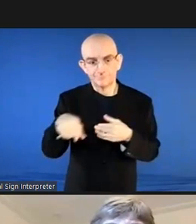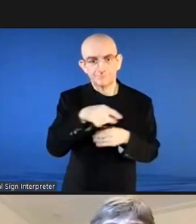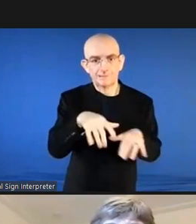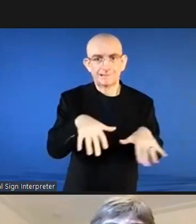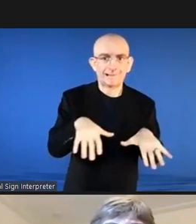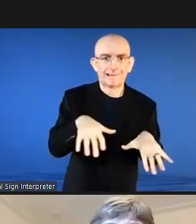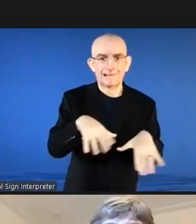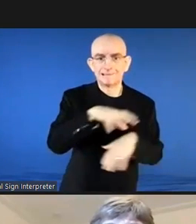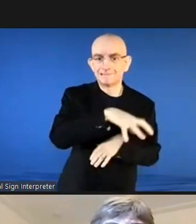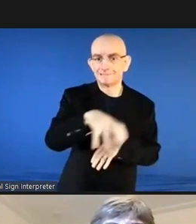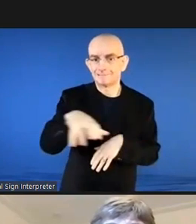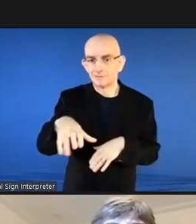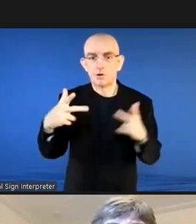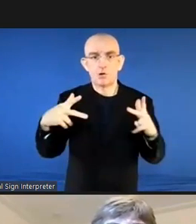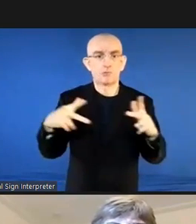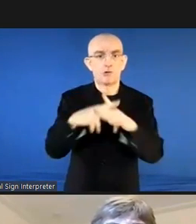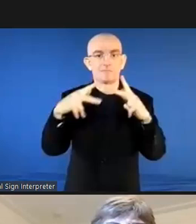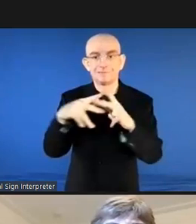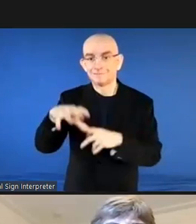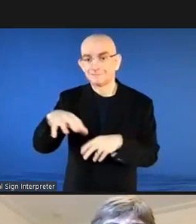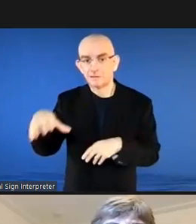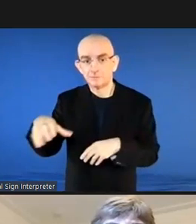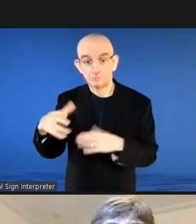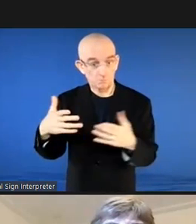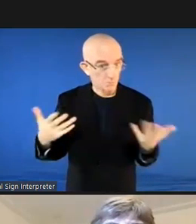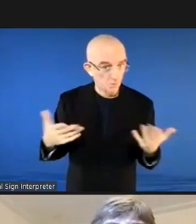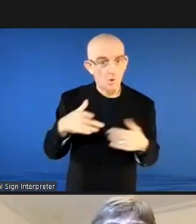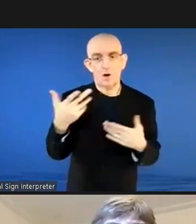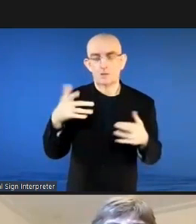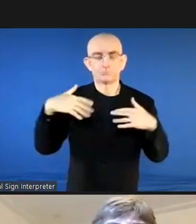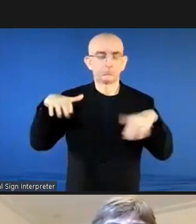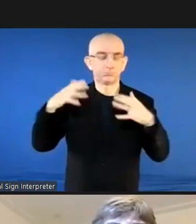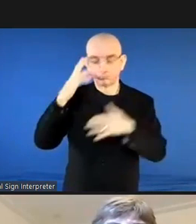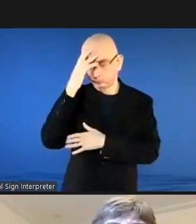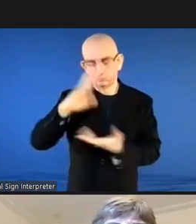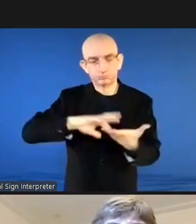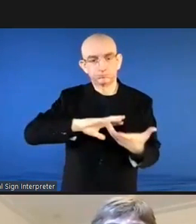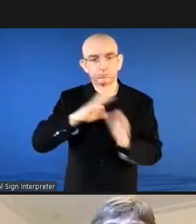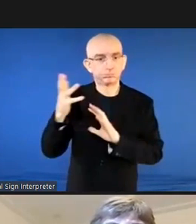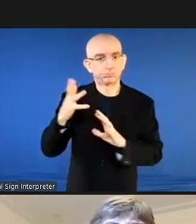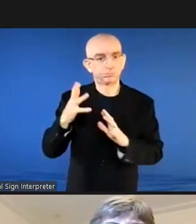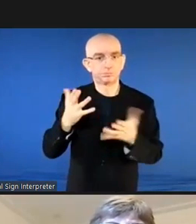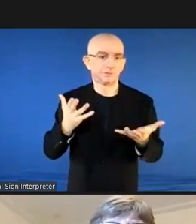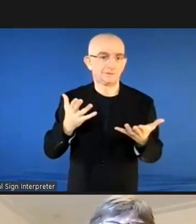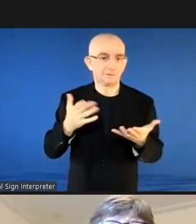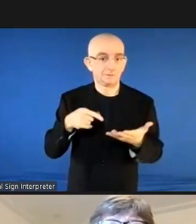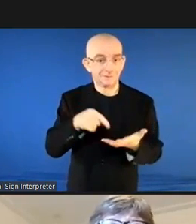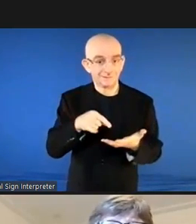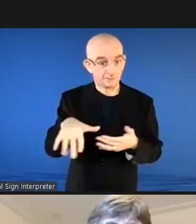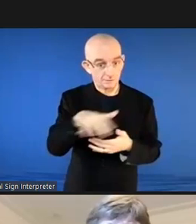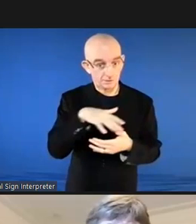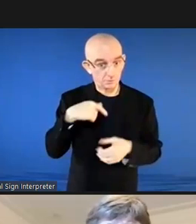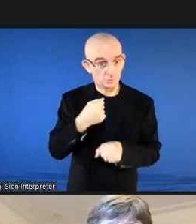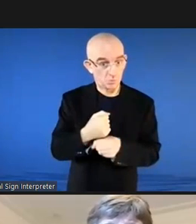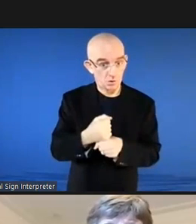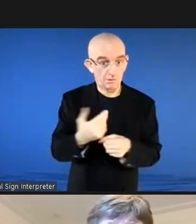humanitarian situations. Is this an area, Joanna, where I know your background very much